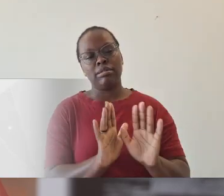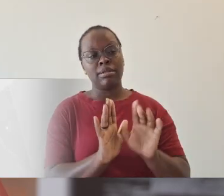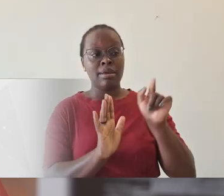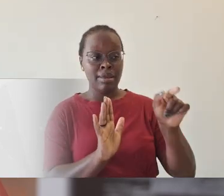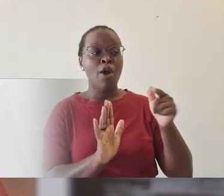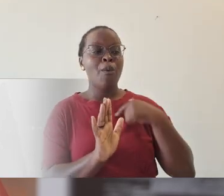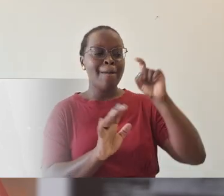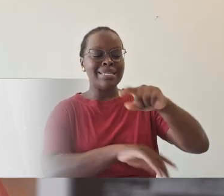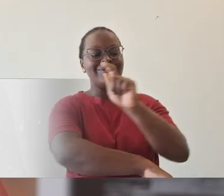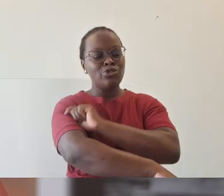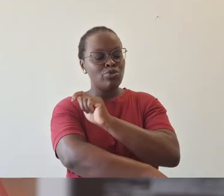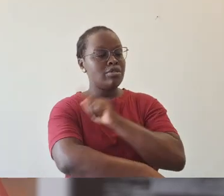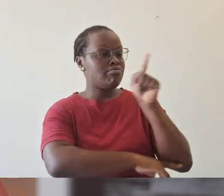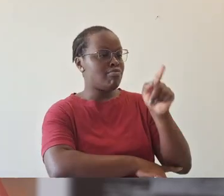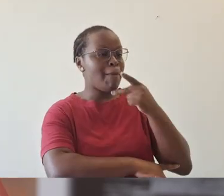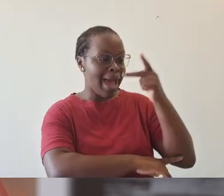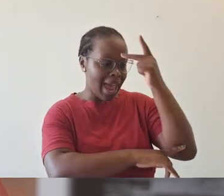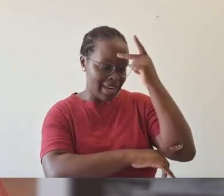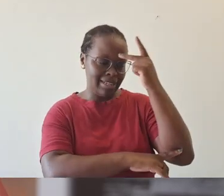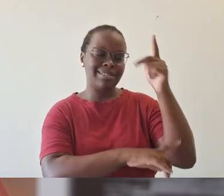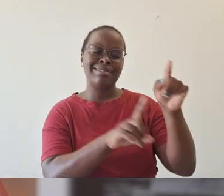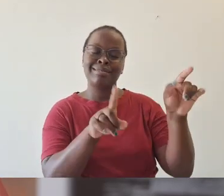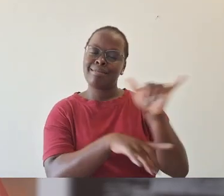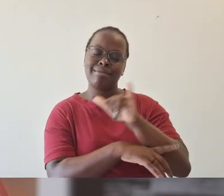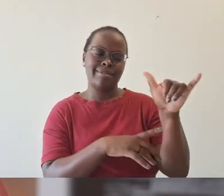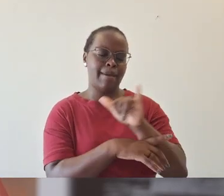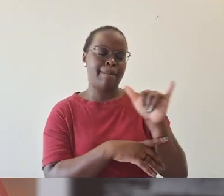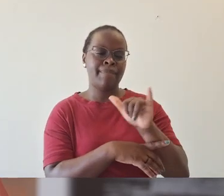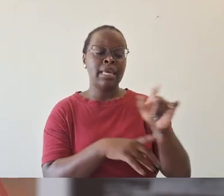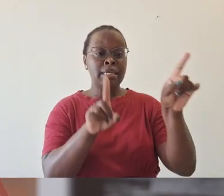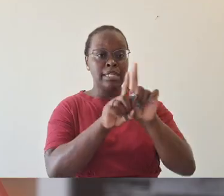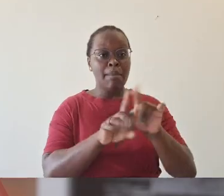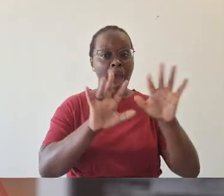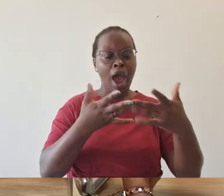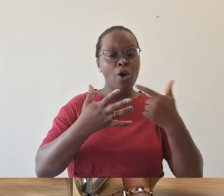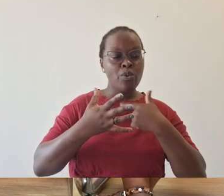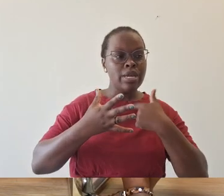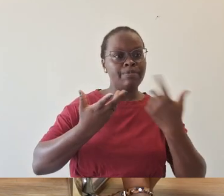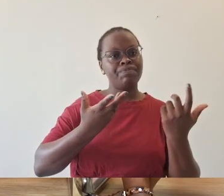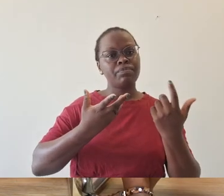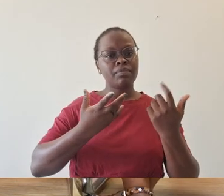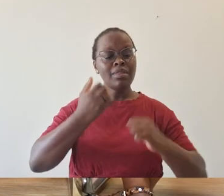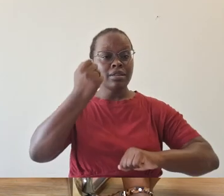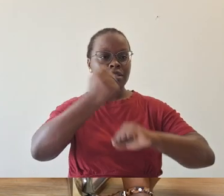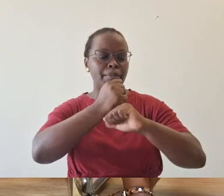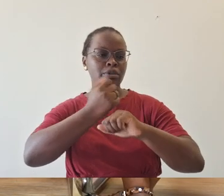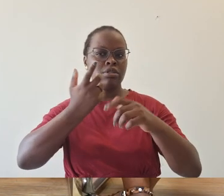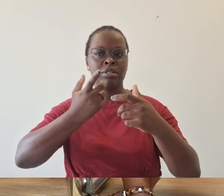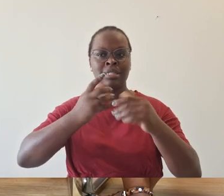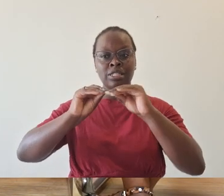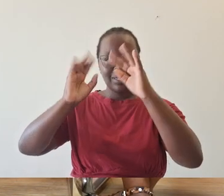them as such. We invest a lot in how we support our teachers, in how we support our institutional leaders. Dignitas does a lot of work